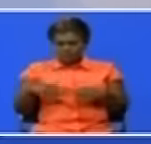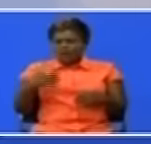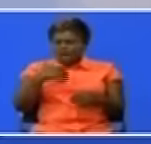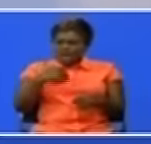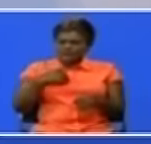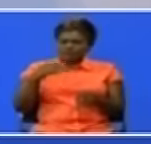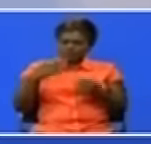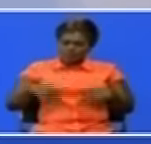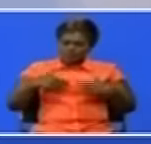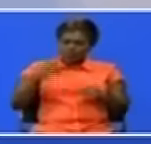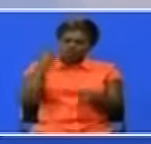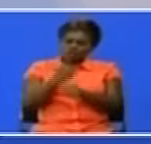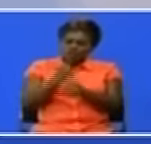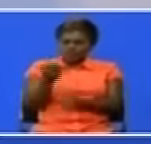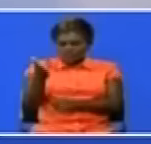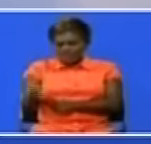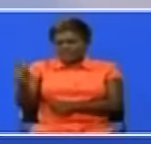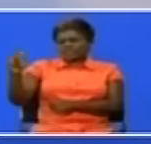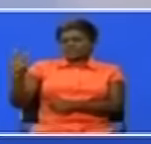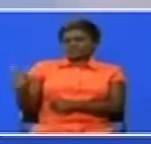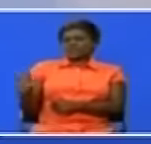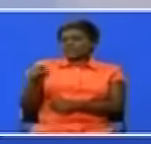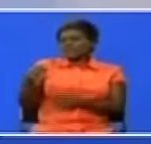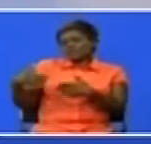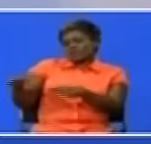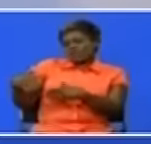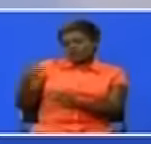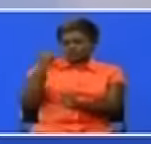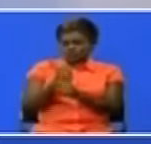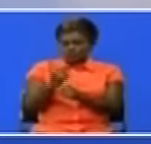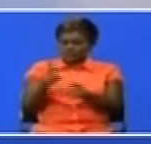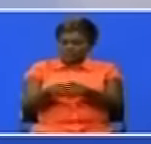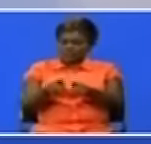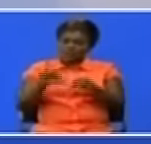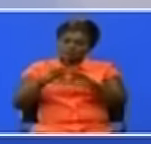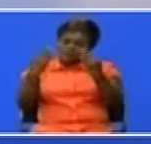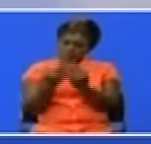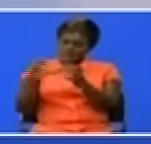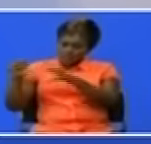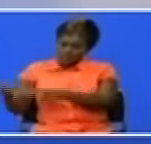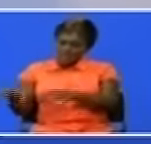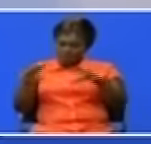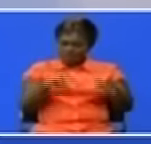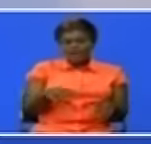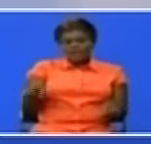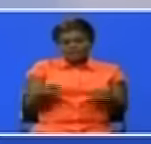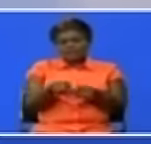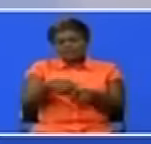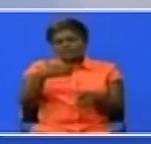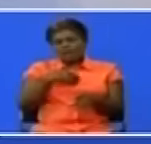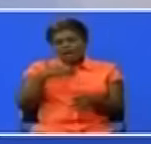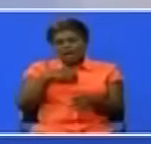who rely on the media houses. Those employees have their families that rely on them. We also have